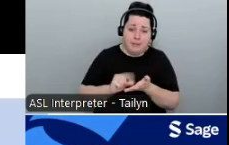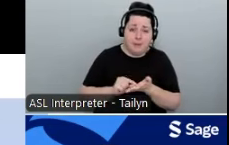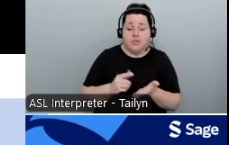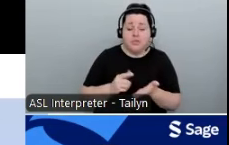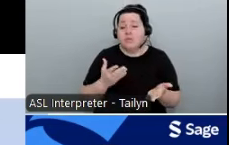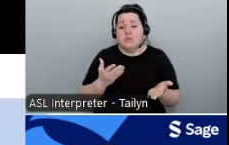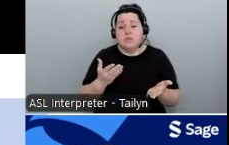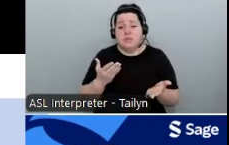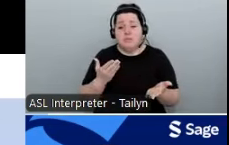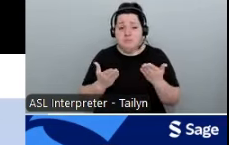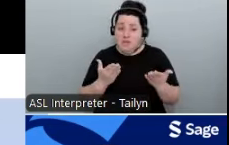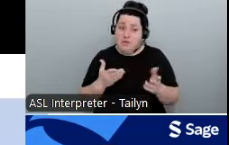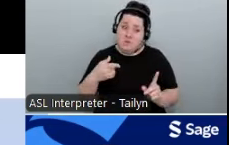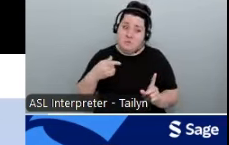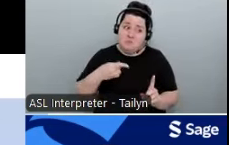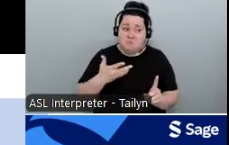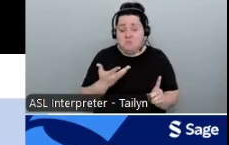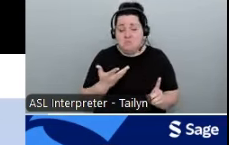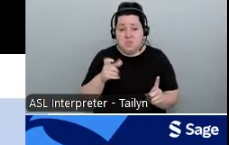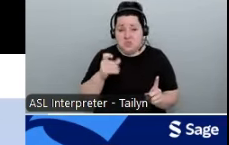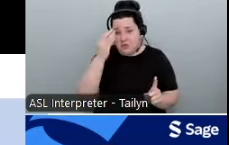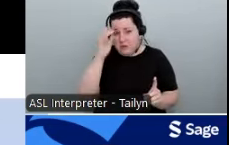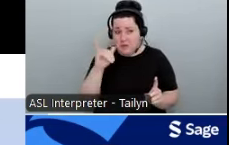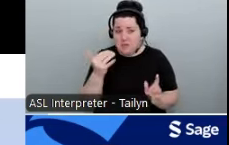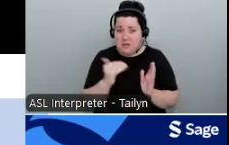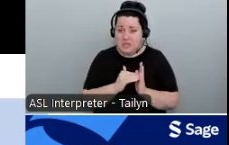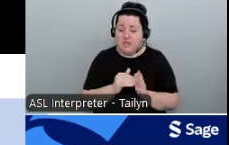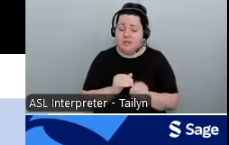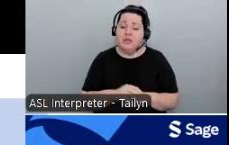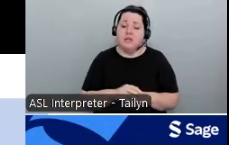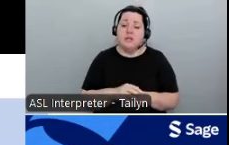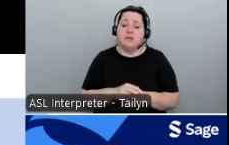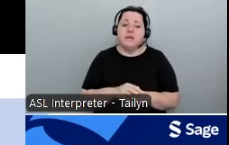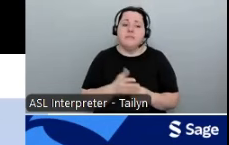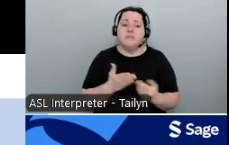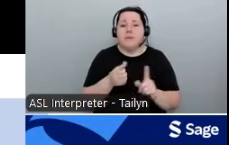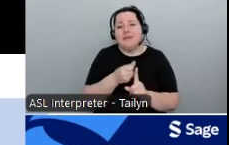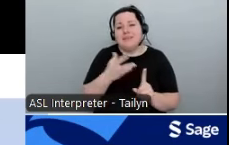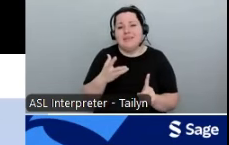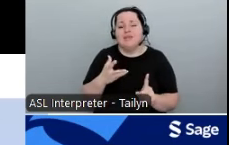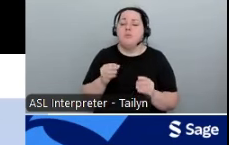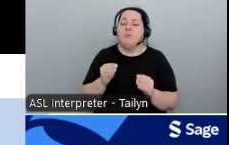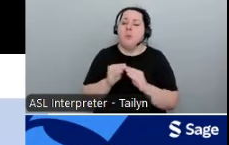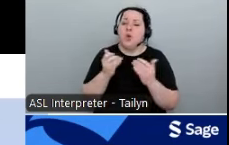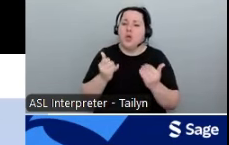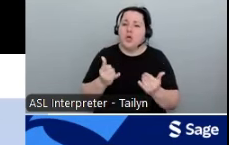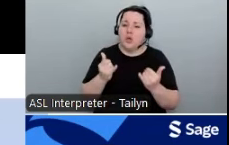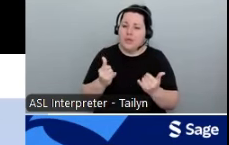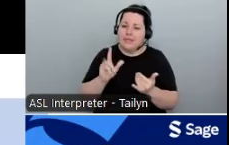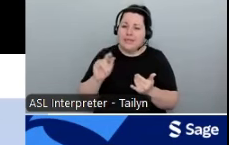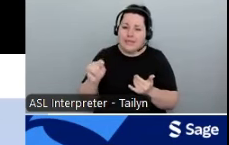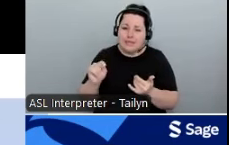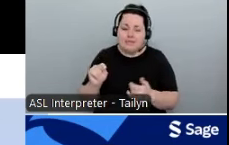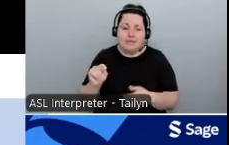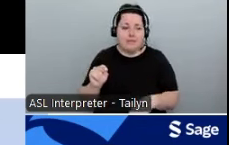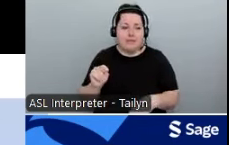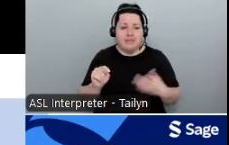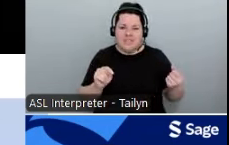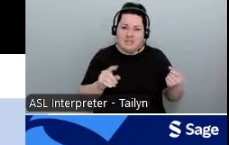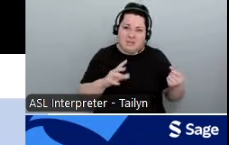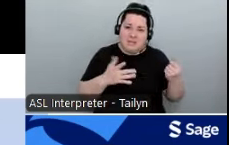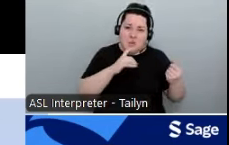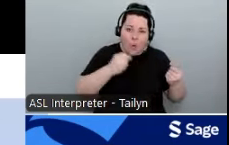worth revisiting. You may need to expand it by adding some updated literature. Maybe there are new